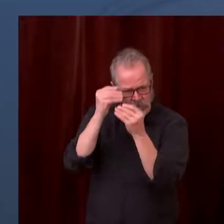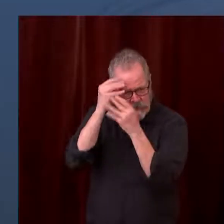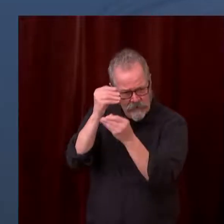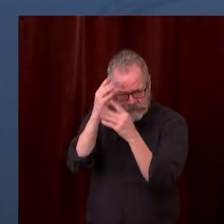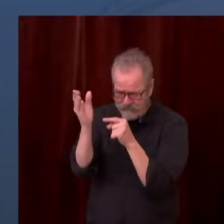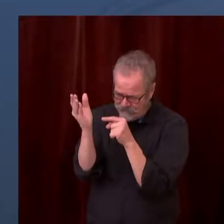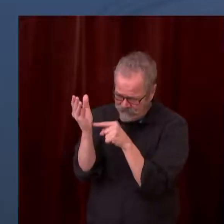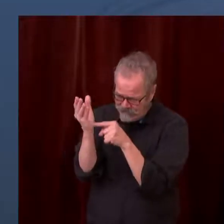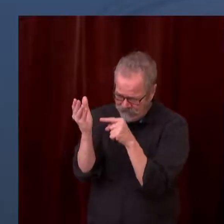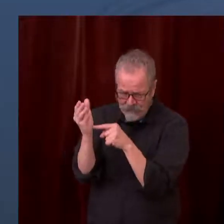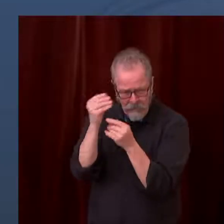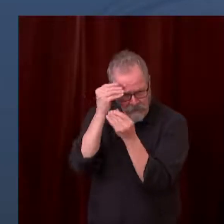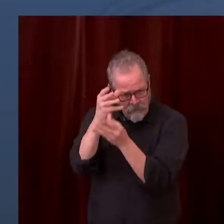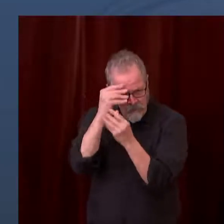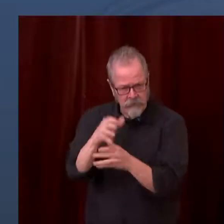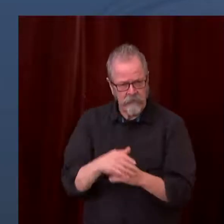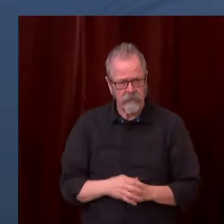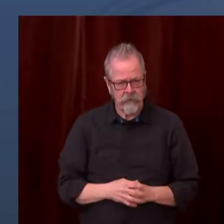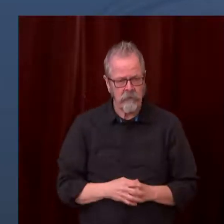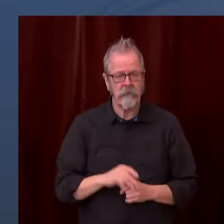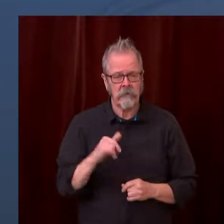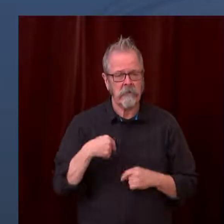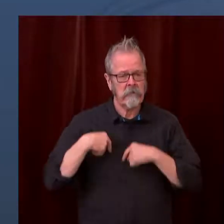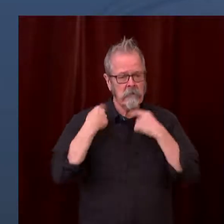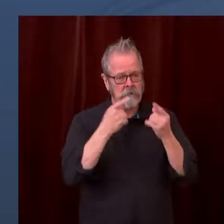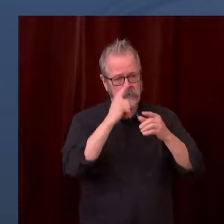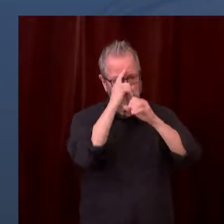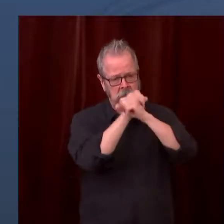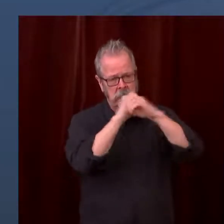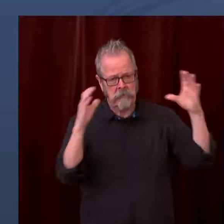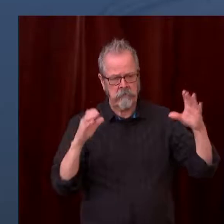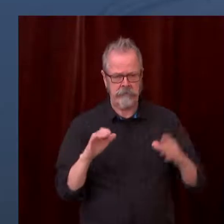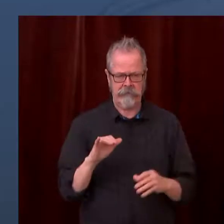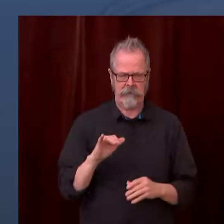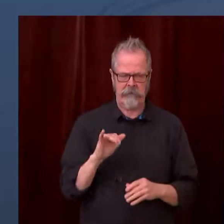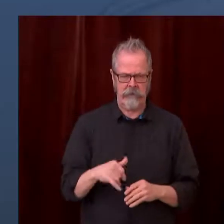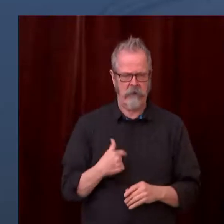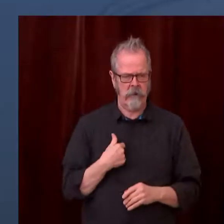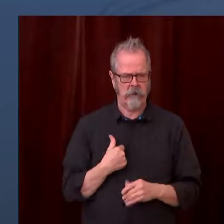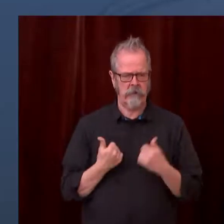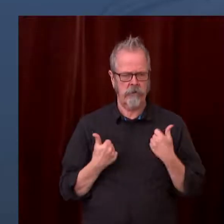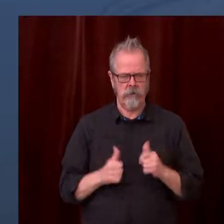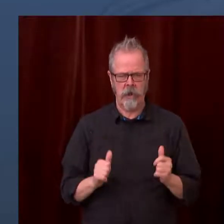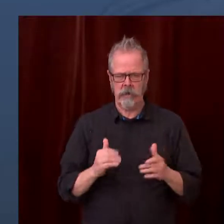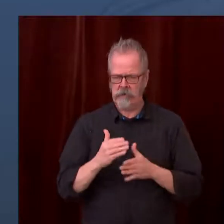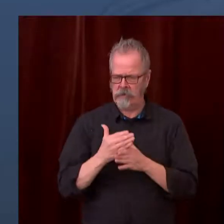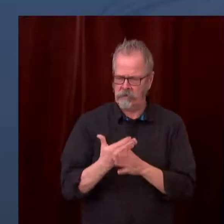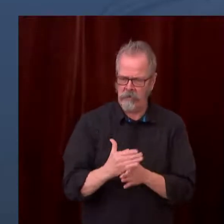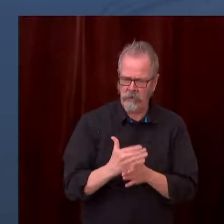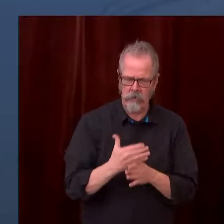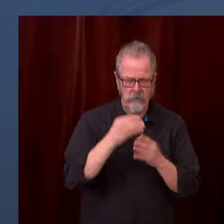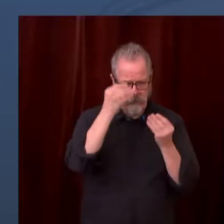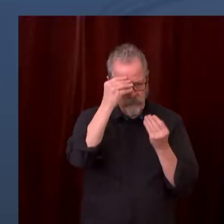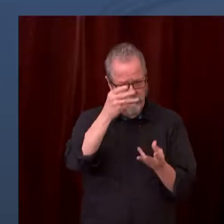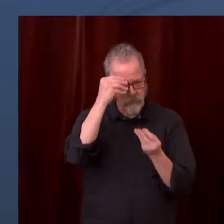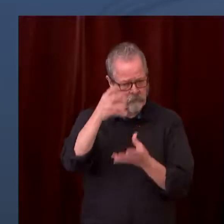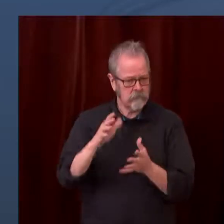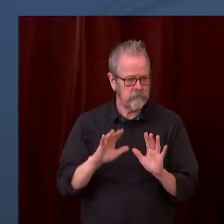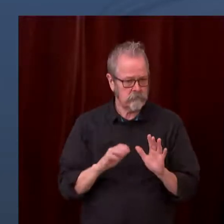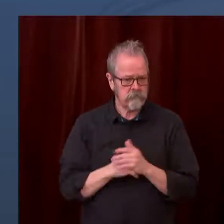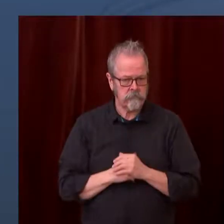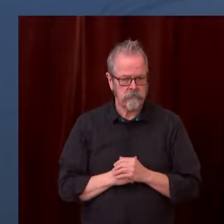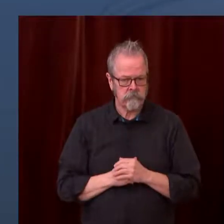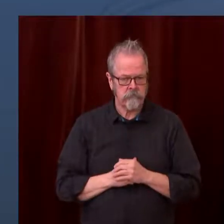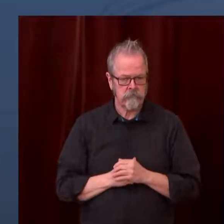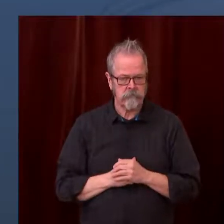should not have that confidence. That's what's really effective here, and we are making progress. We've seen in the last several days various